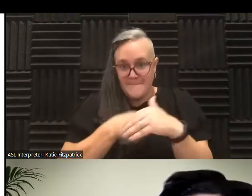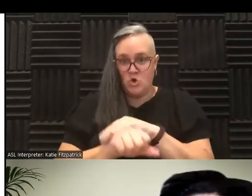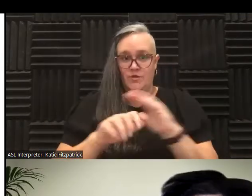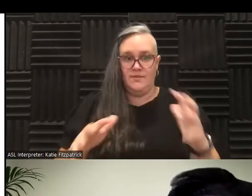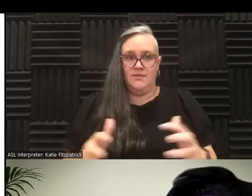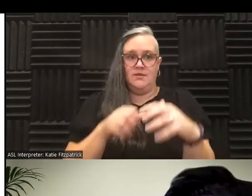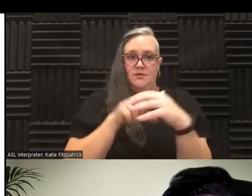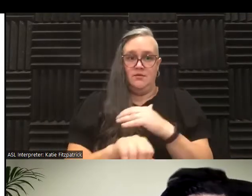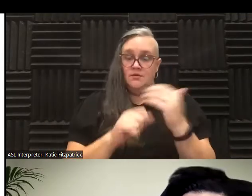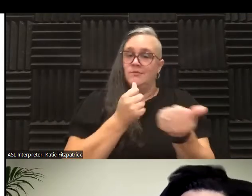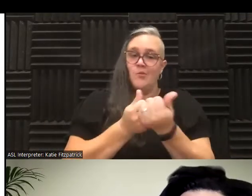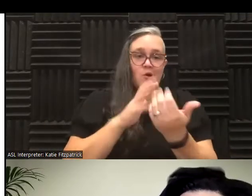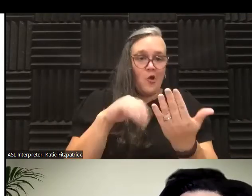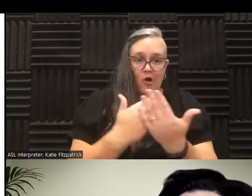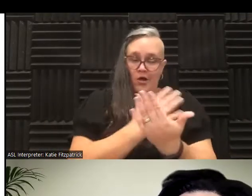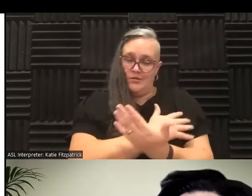of a pregnant person. So